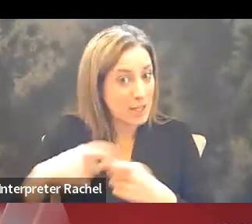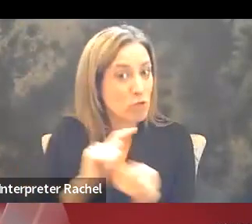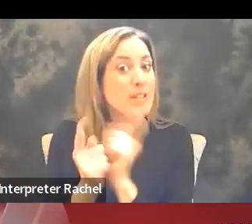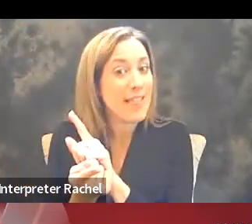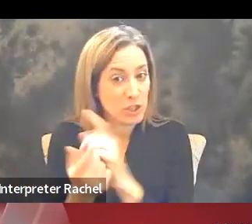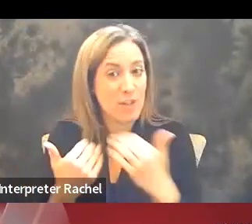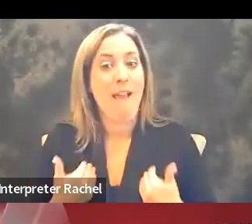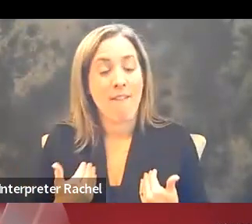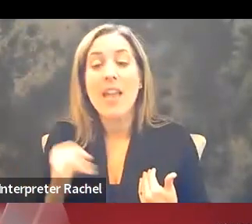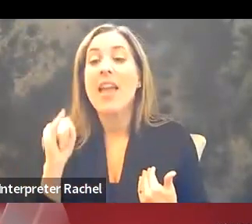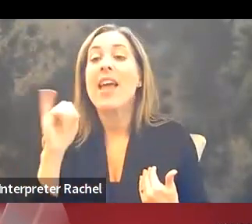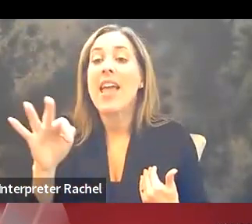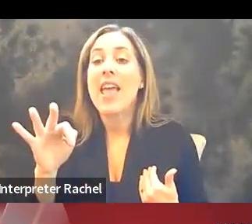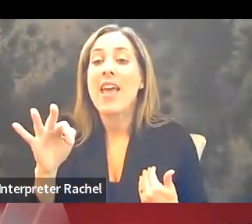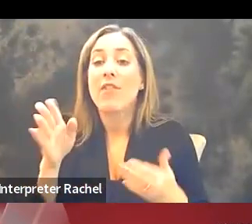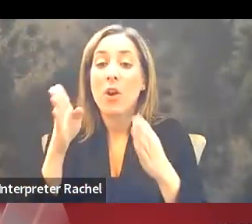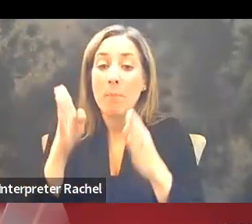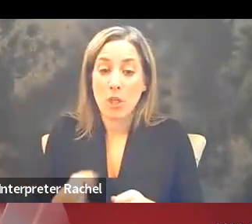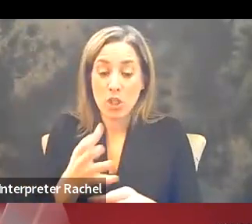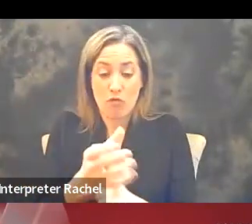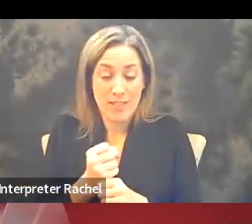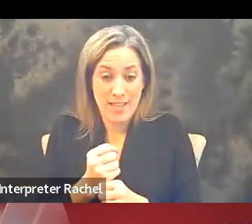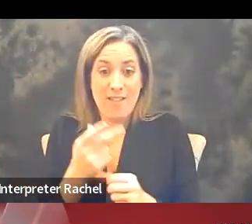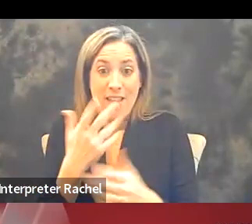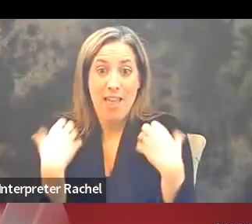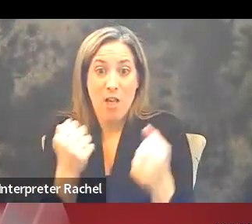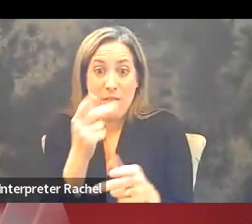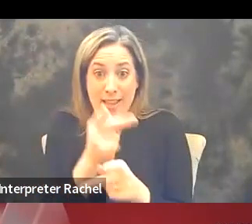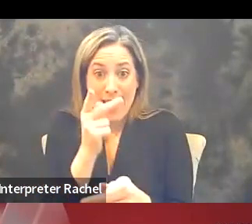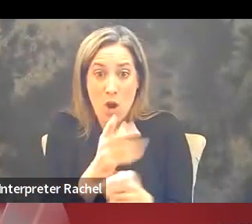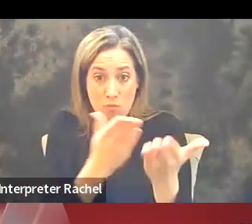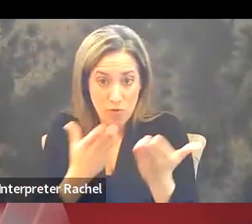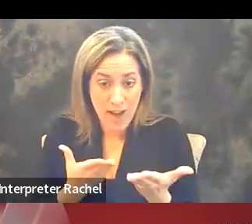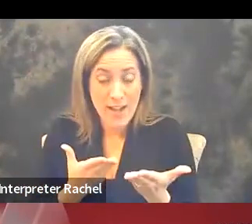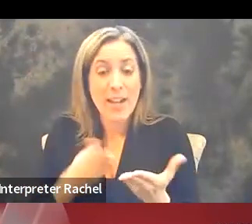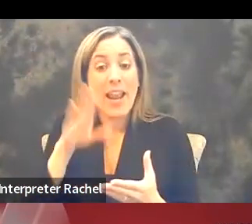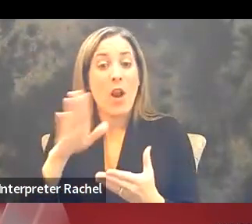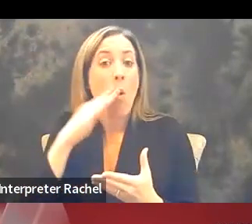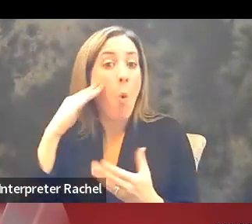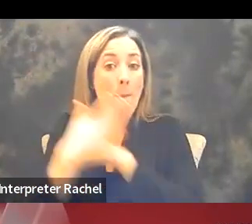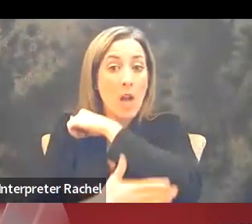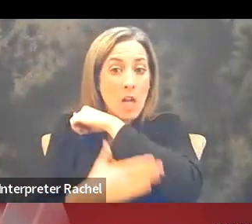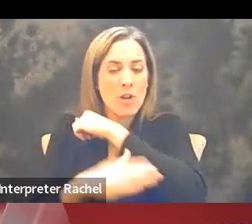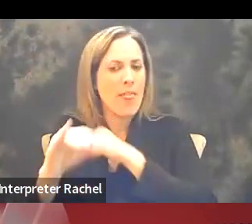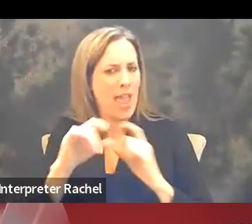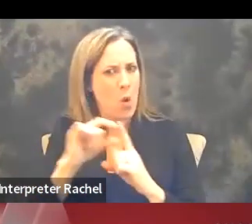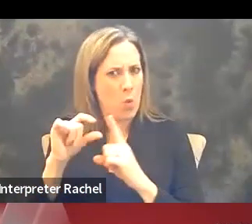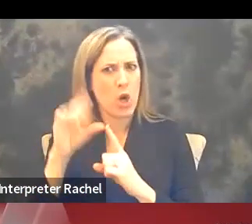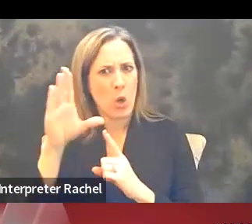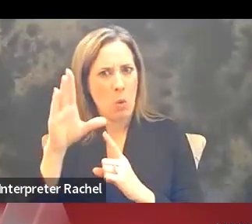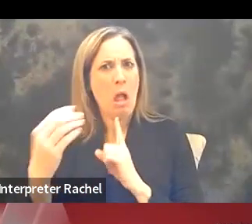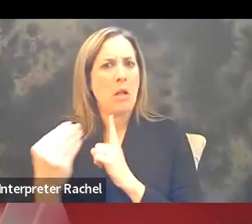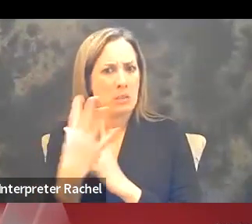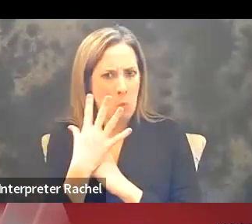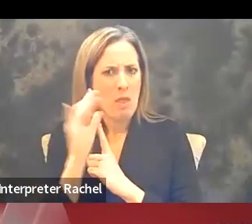translation, which if they were receiving healthcare in their country, that's what they would hear. And the role that we play as interpreters and